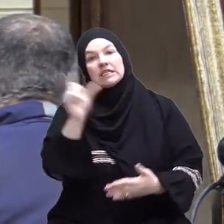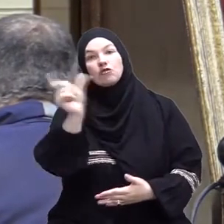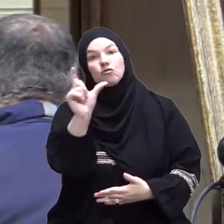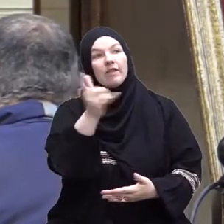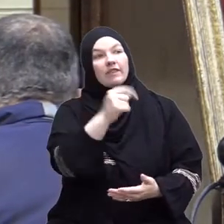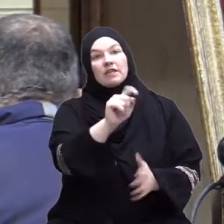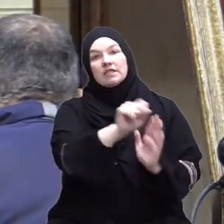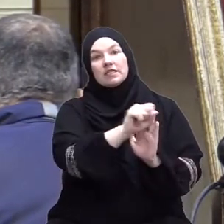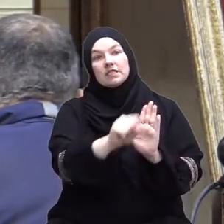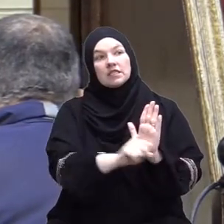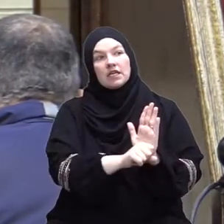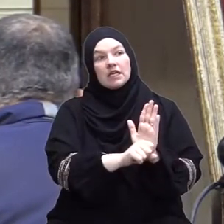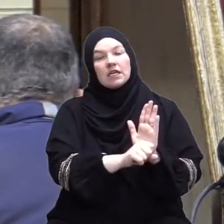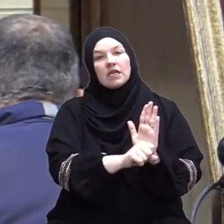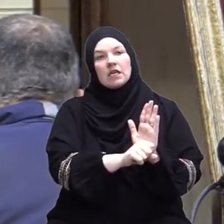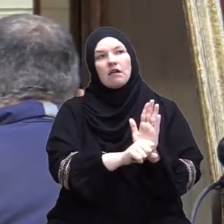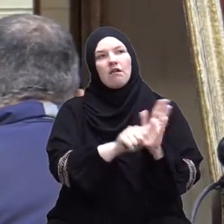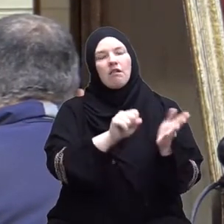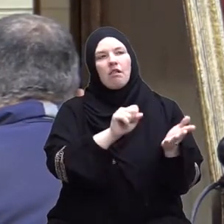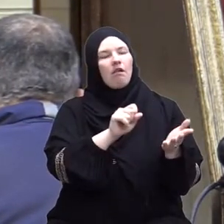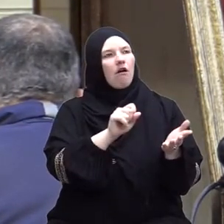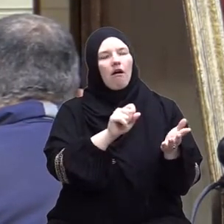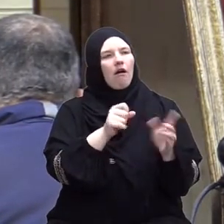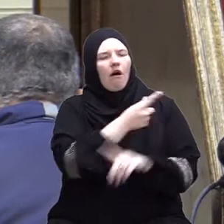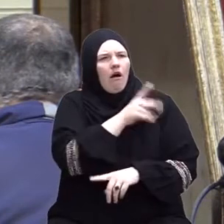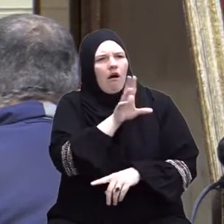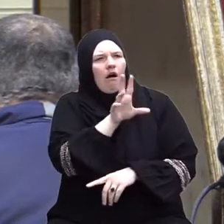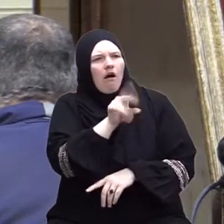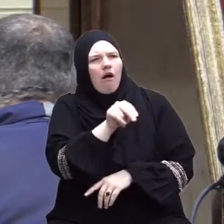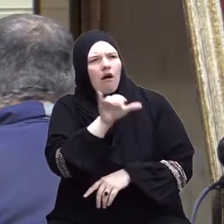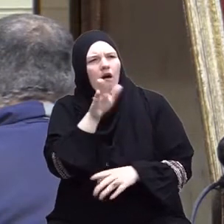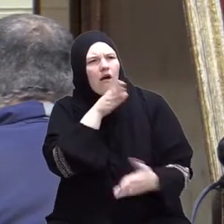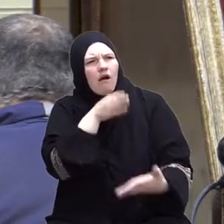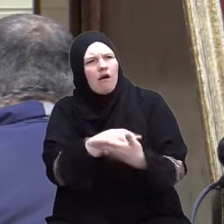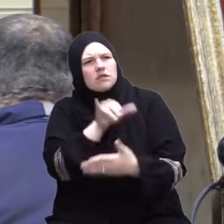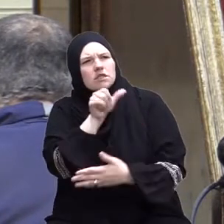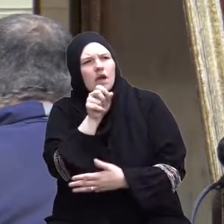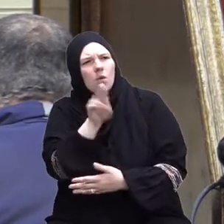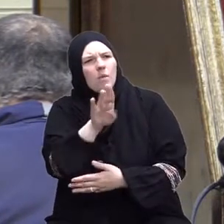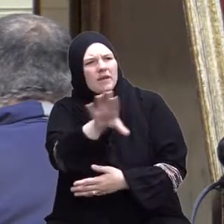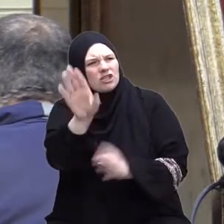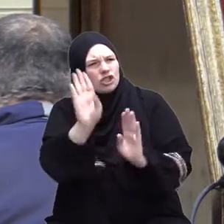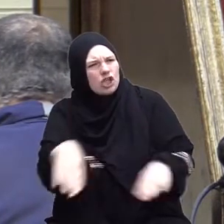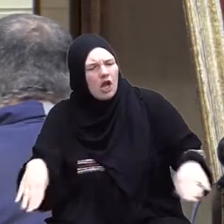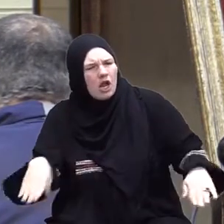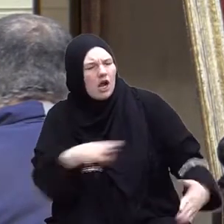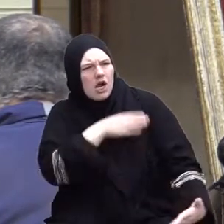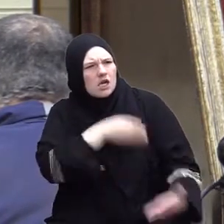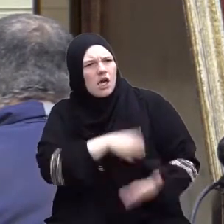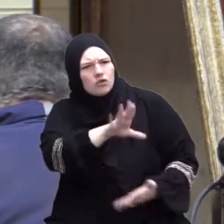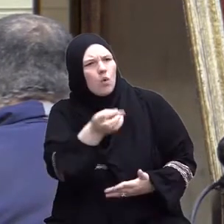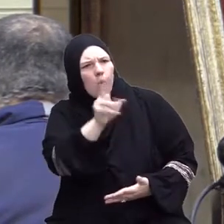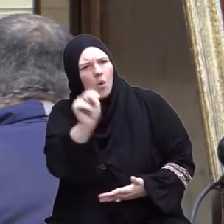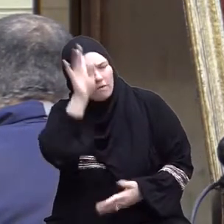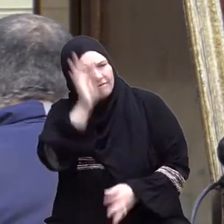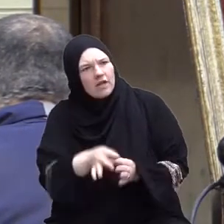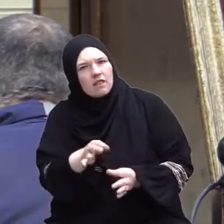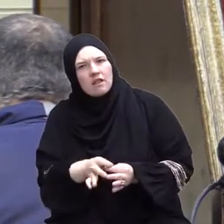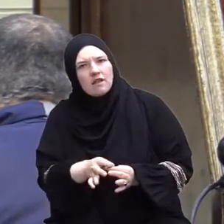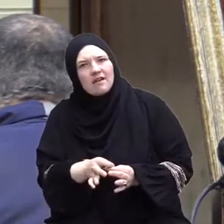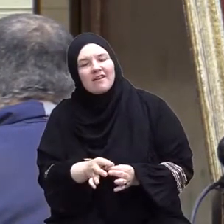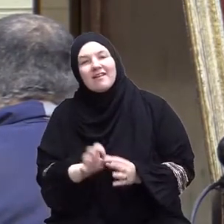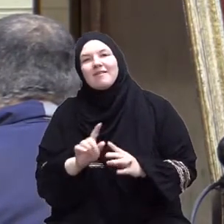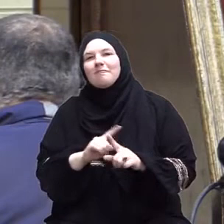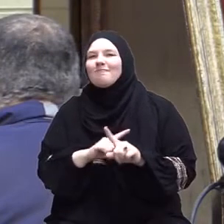state, they construe it as you're talking against Yaqub and his children and against your own book.